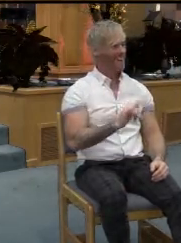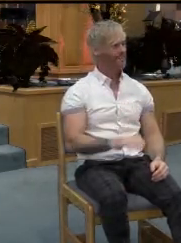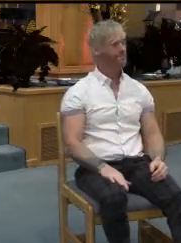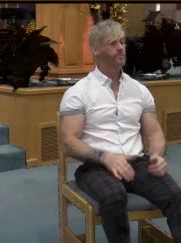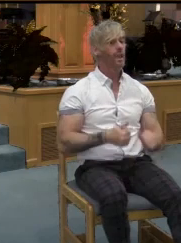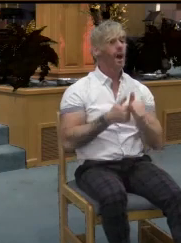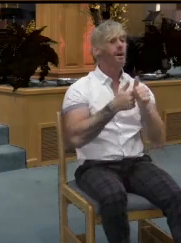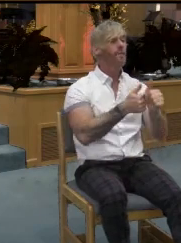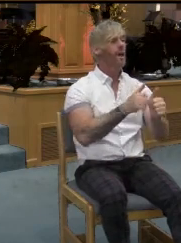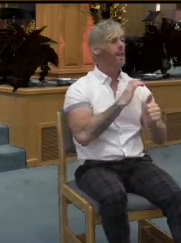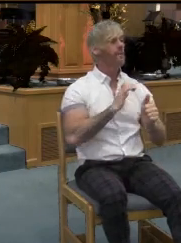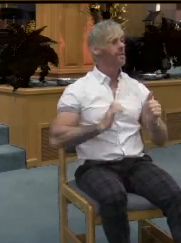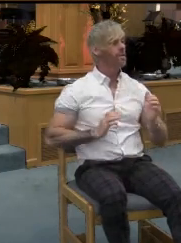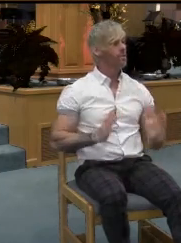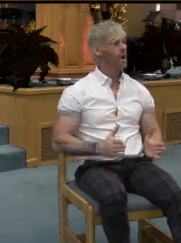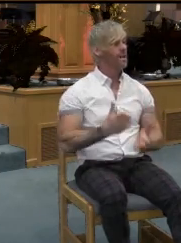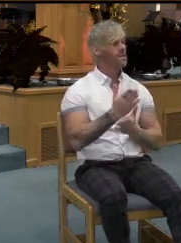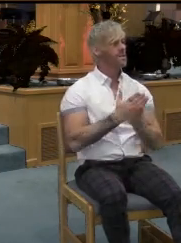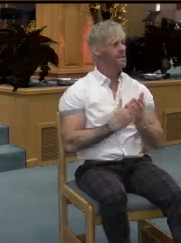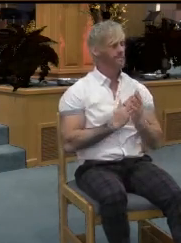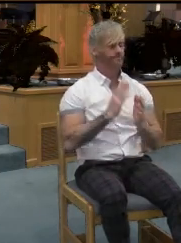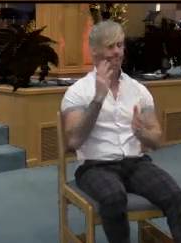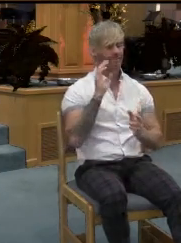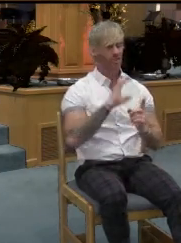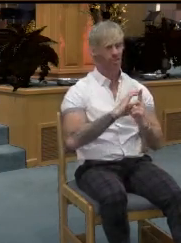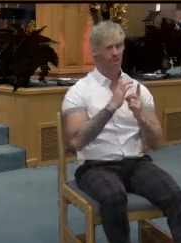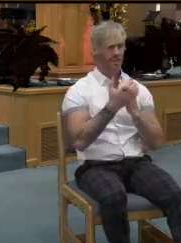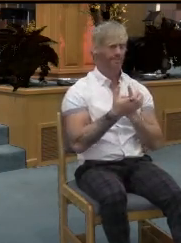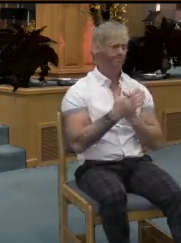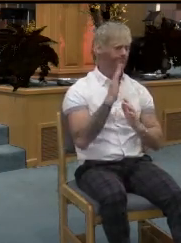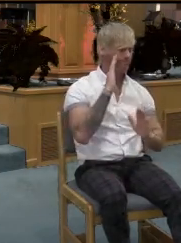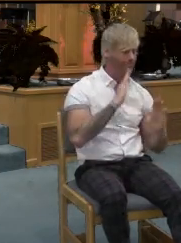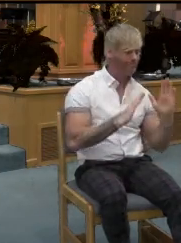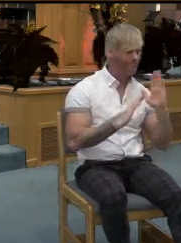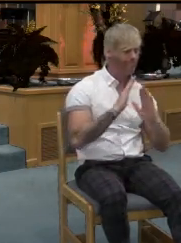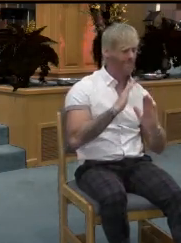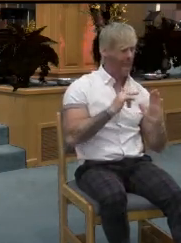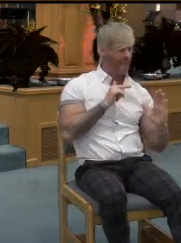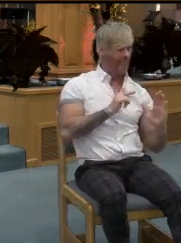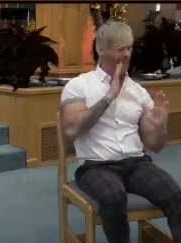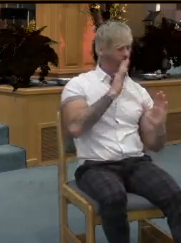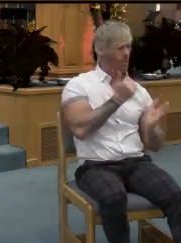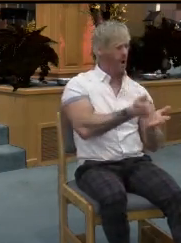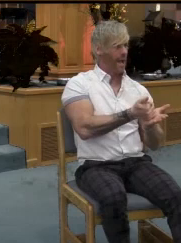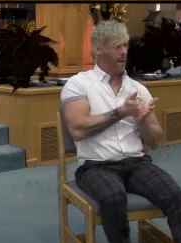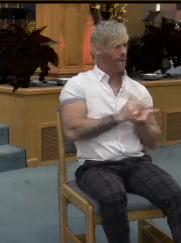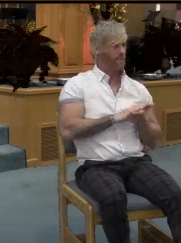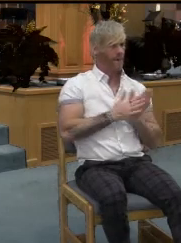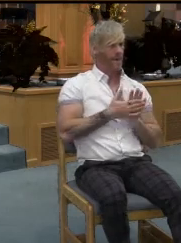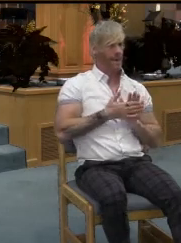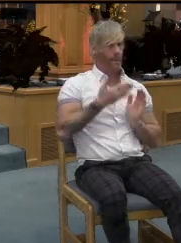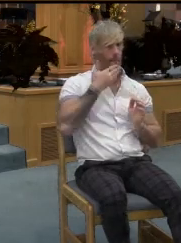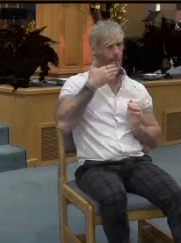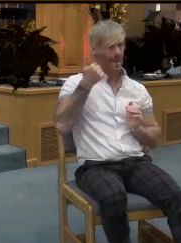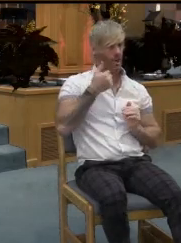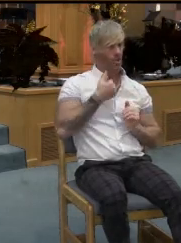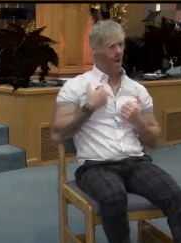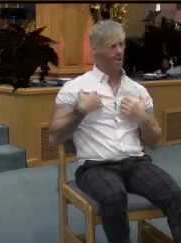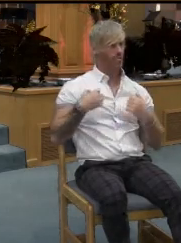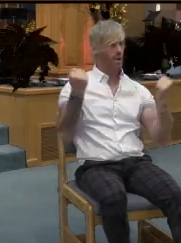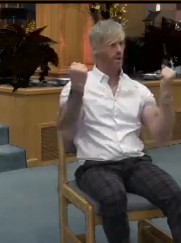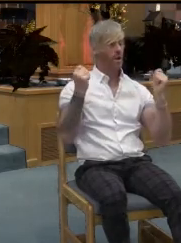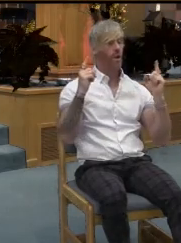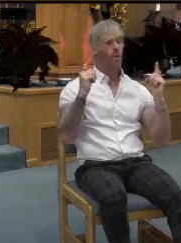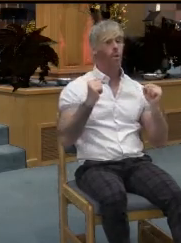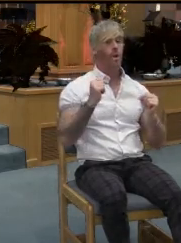Christ knows that even troubling circumstances are opportunities for God to make us better and stronger. Dear brothers and sisters, whenever